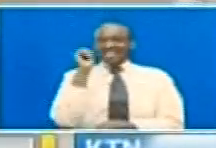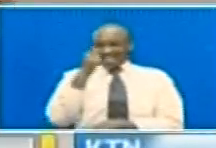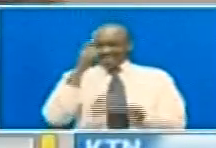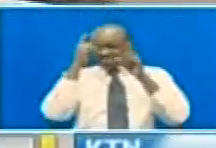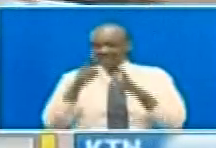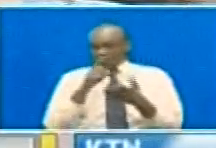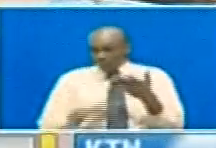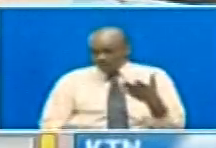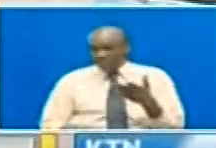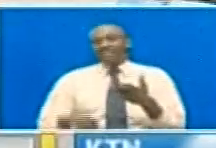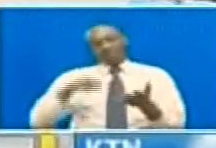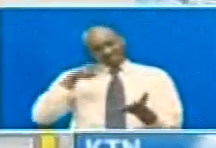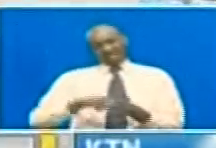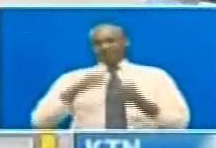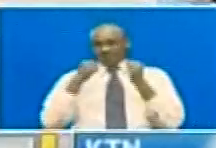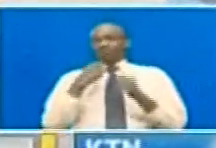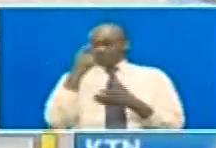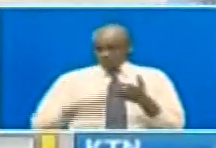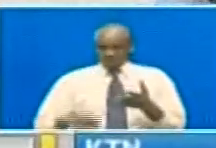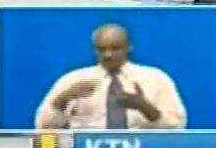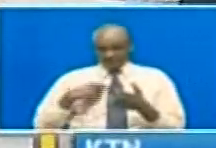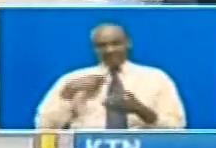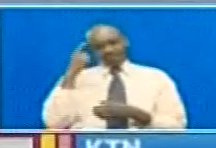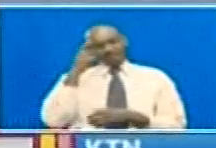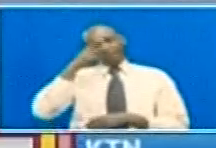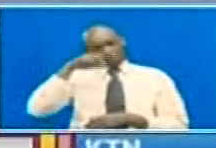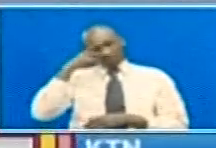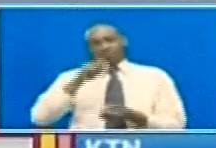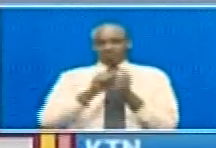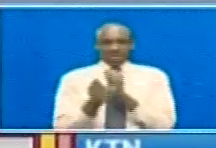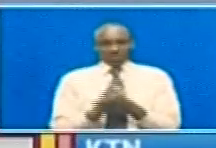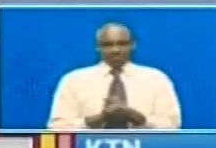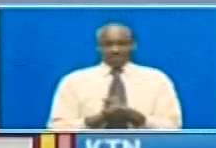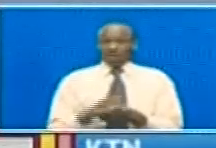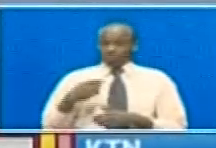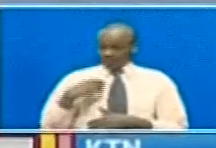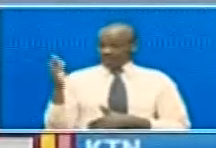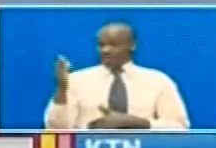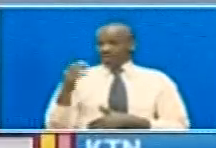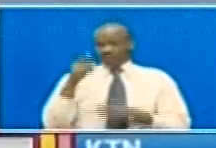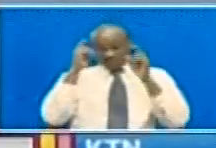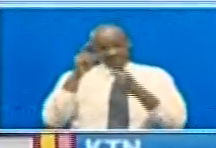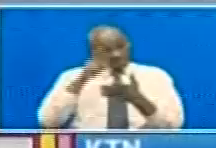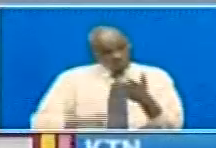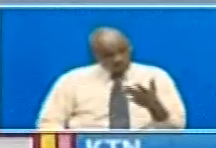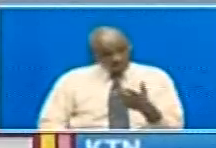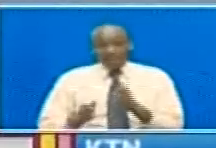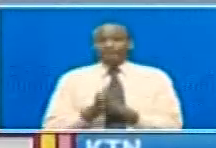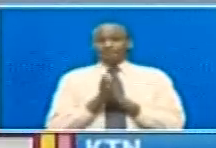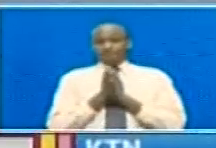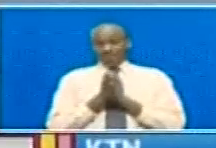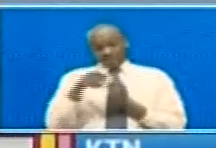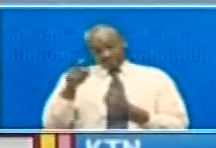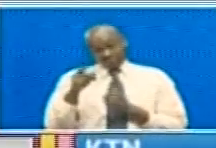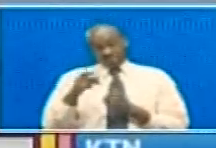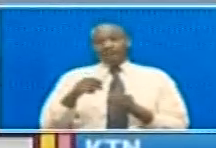decided to loosen its stand, awaiting a review of the thorny policies. We went back to the status quo for public vehicles from